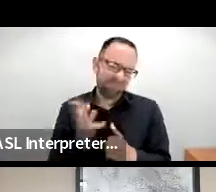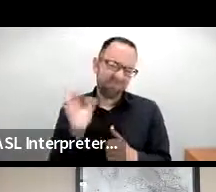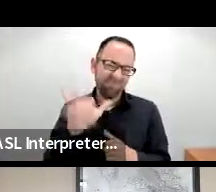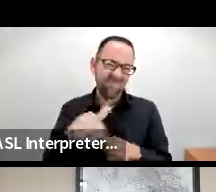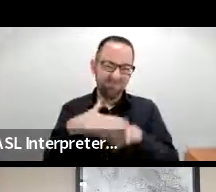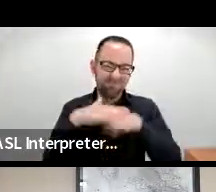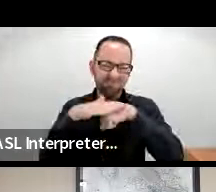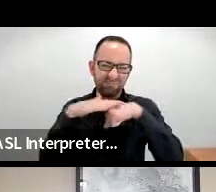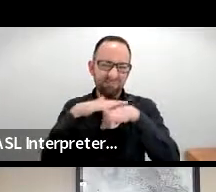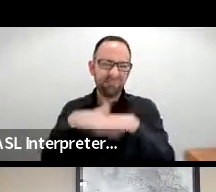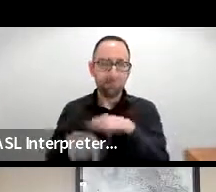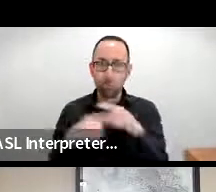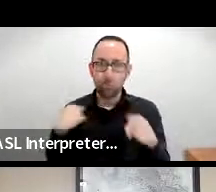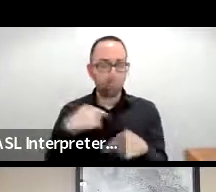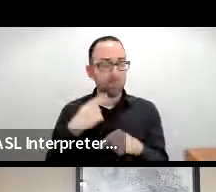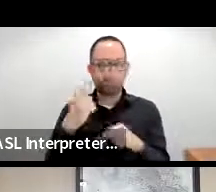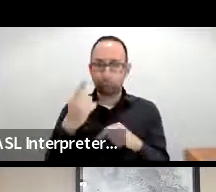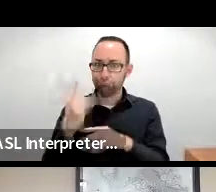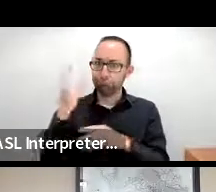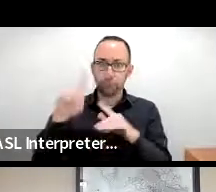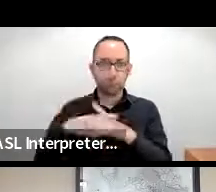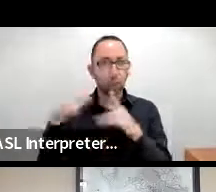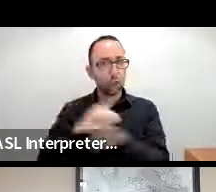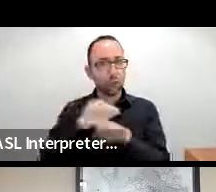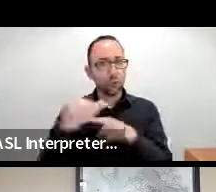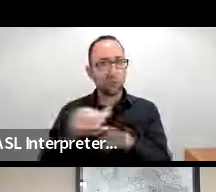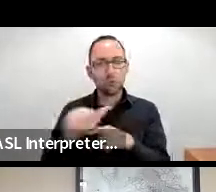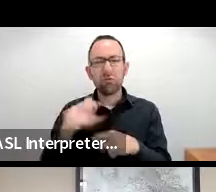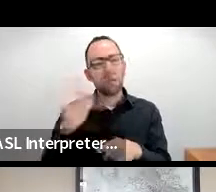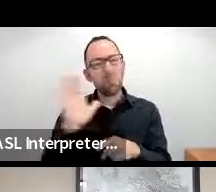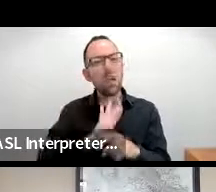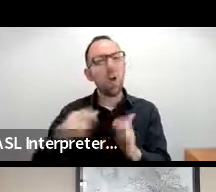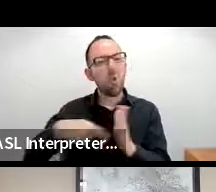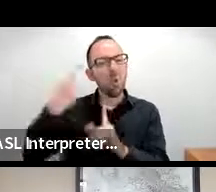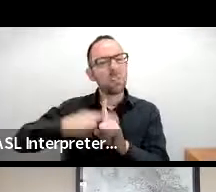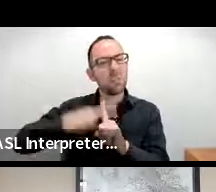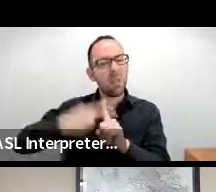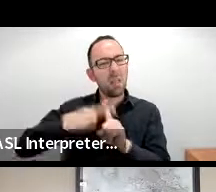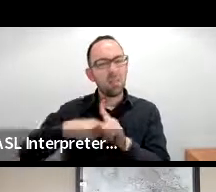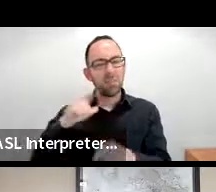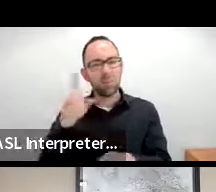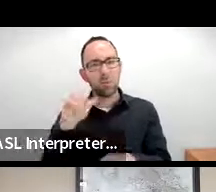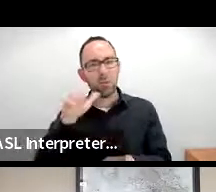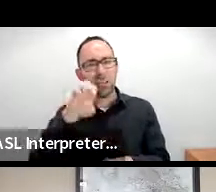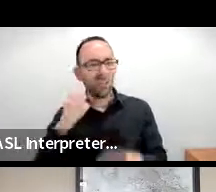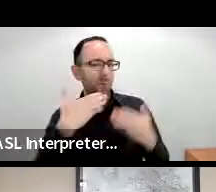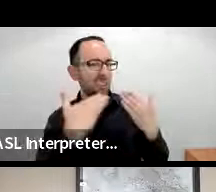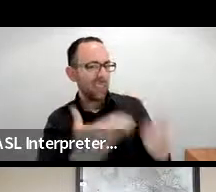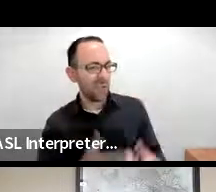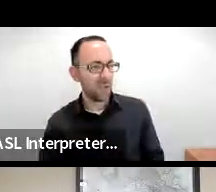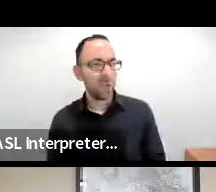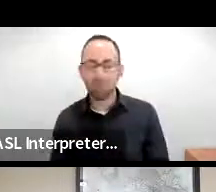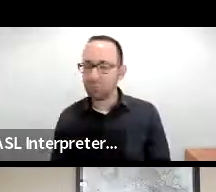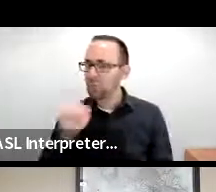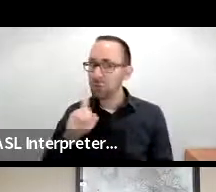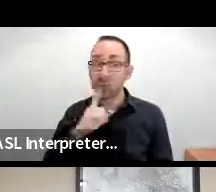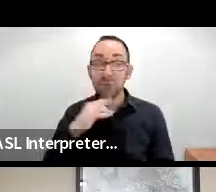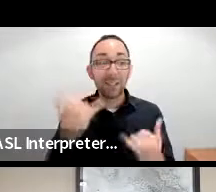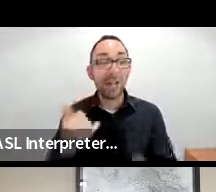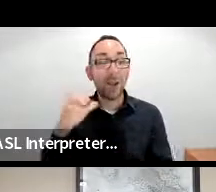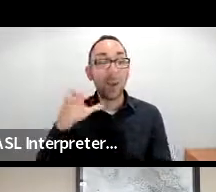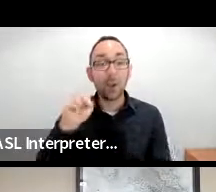from the beginning, about one a month. Wonderful. Thank you so much. You're welcome.